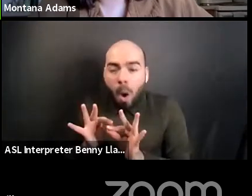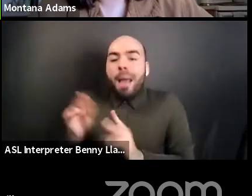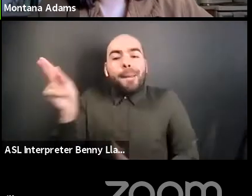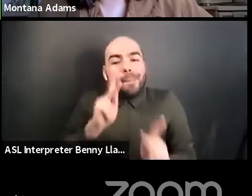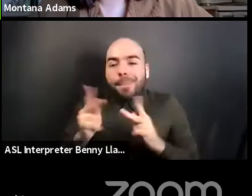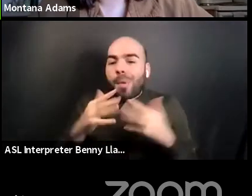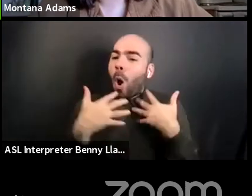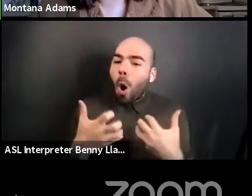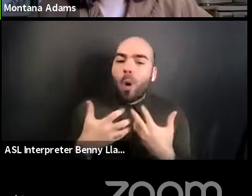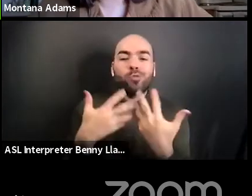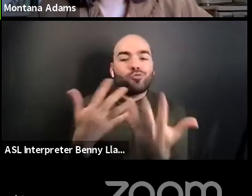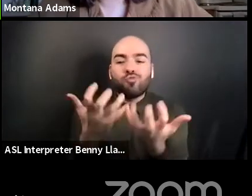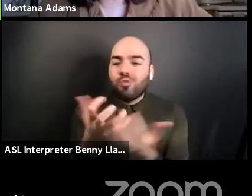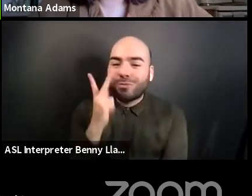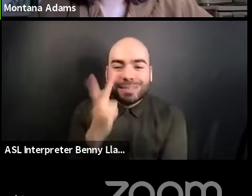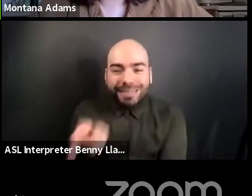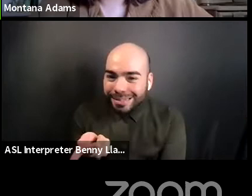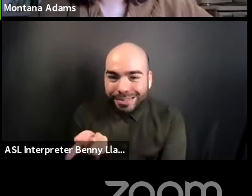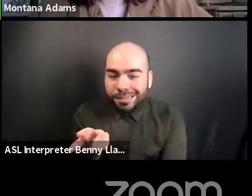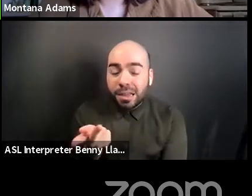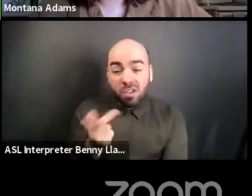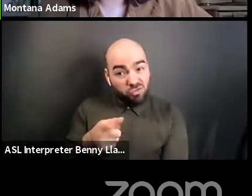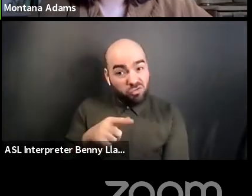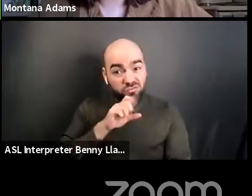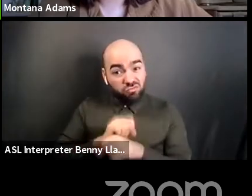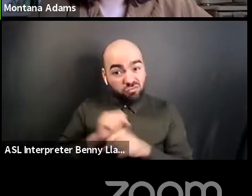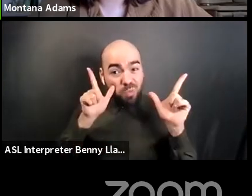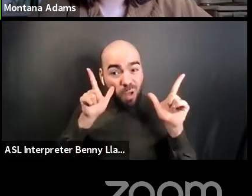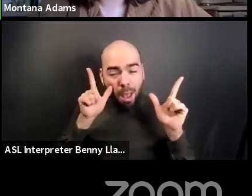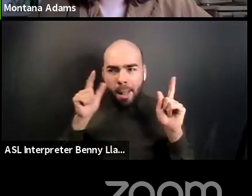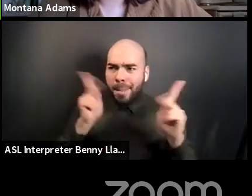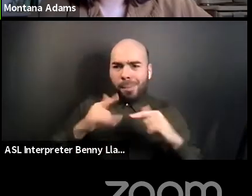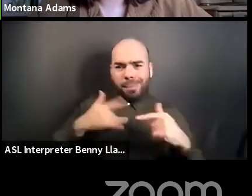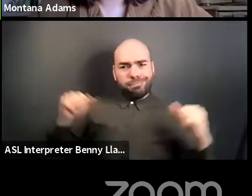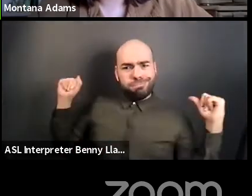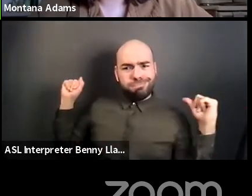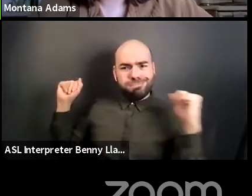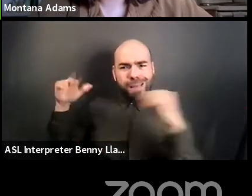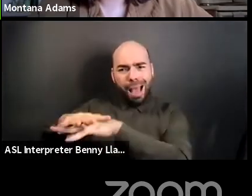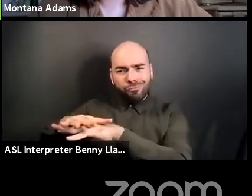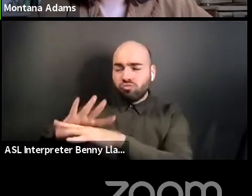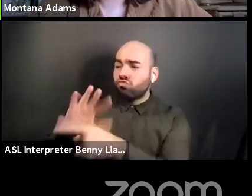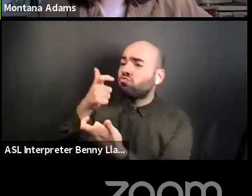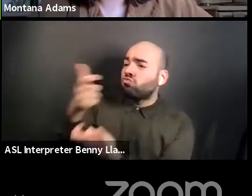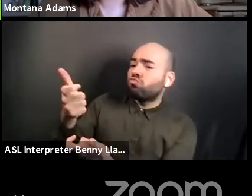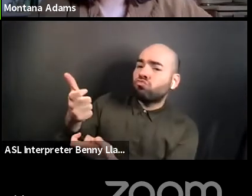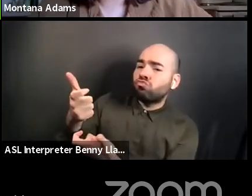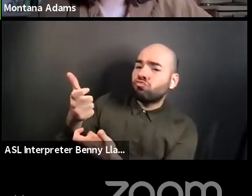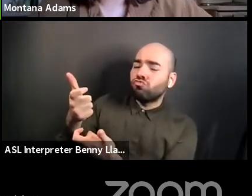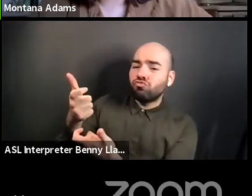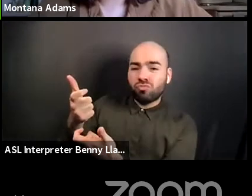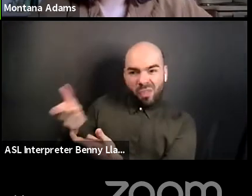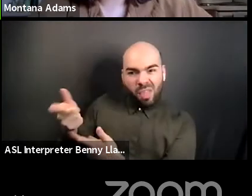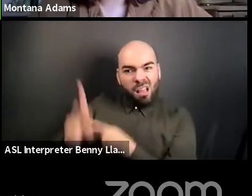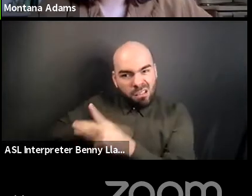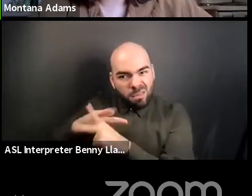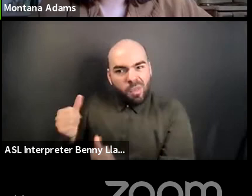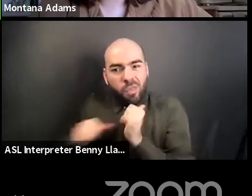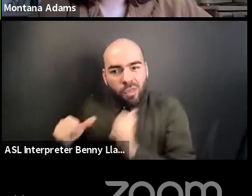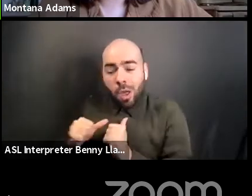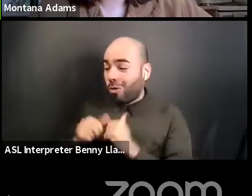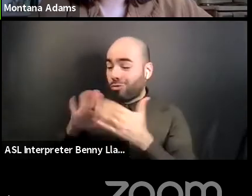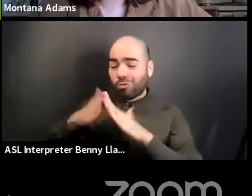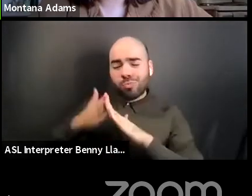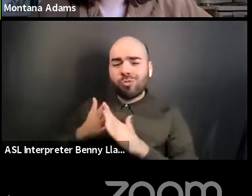at how many people come to watch Indigenous theater. Like, the community is waiting for it. And I can definitely speak